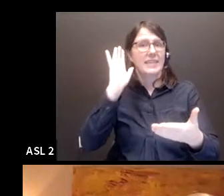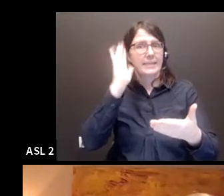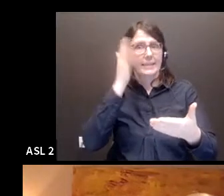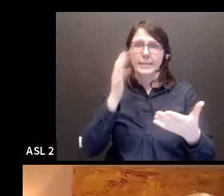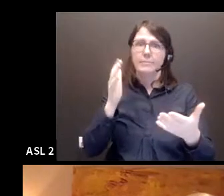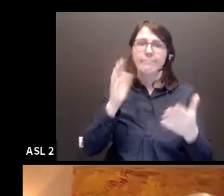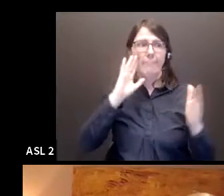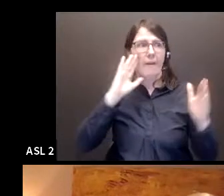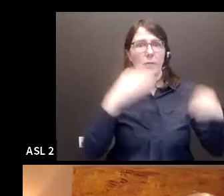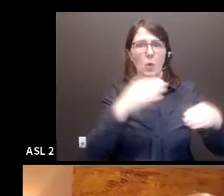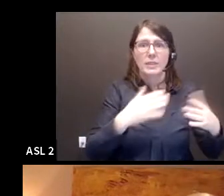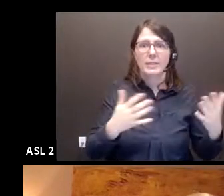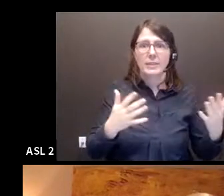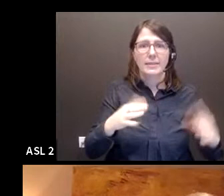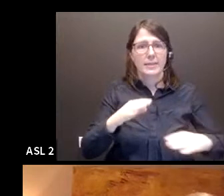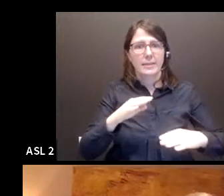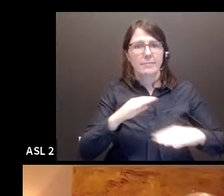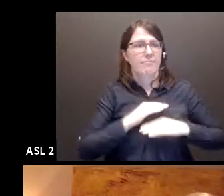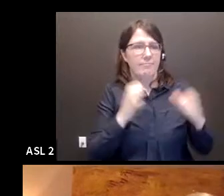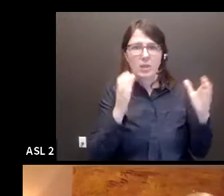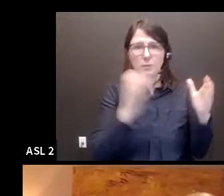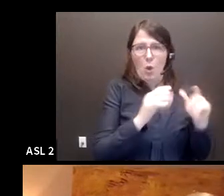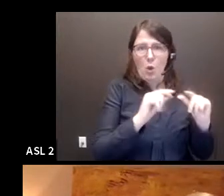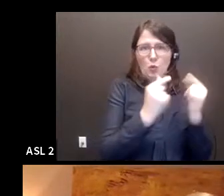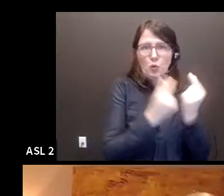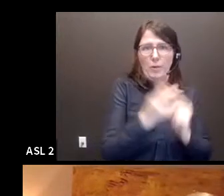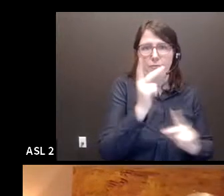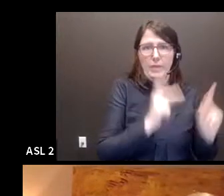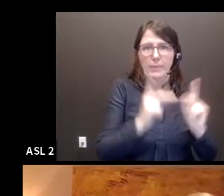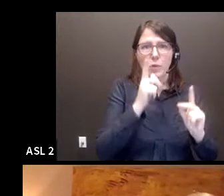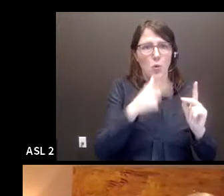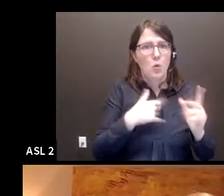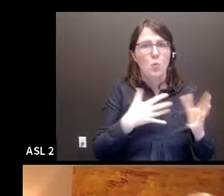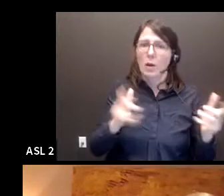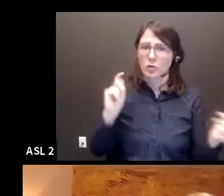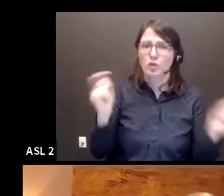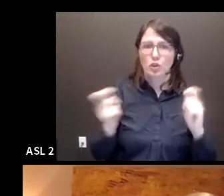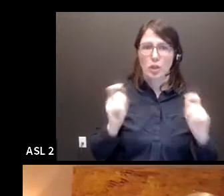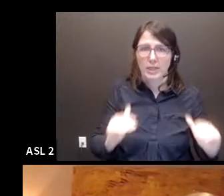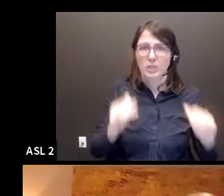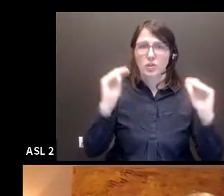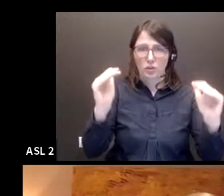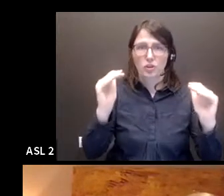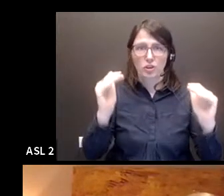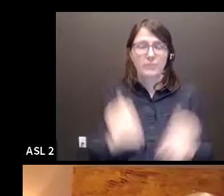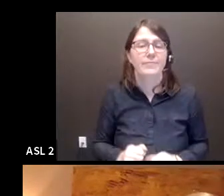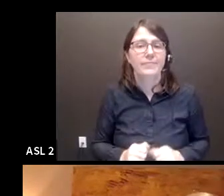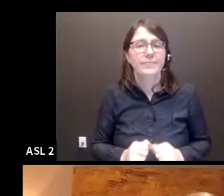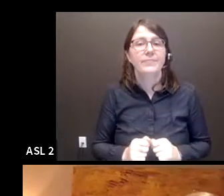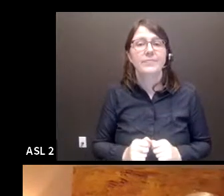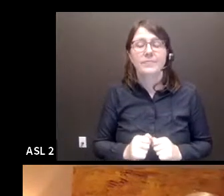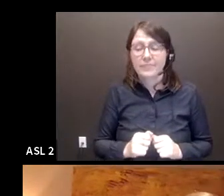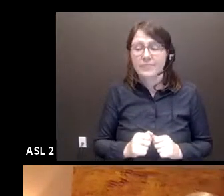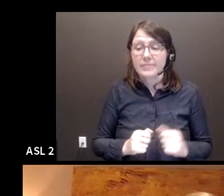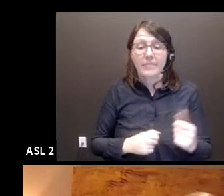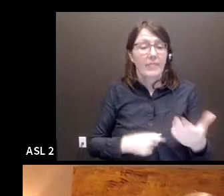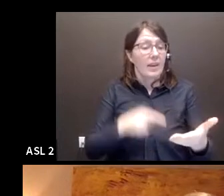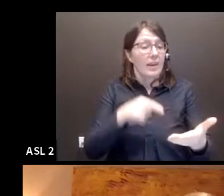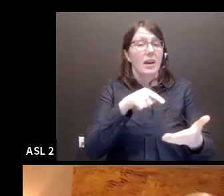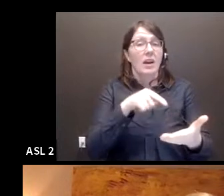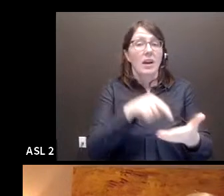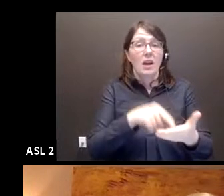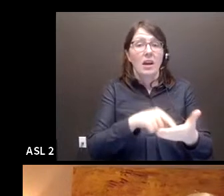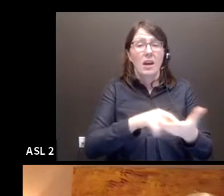justice deputy chief peter slowly passed over for the toronto's top cop job last year says blowing up the current police